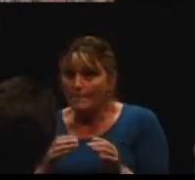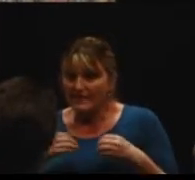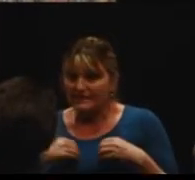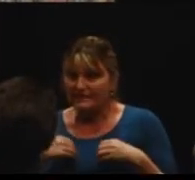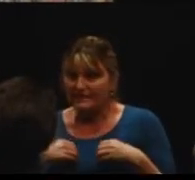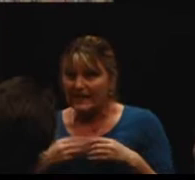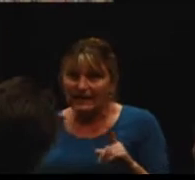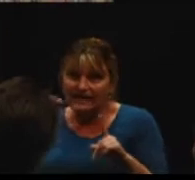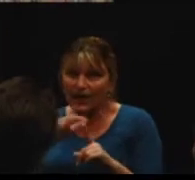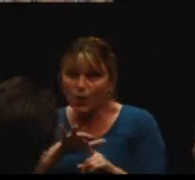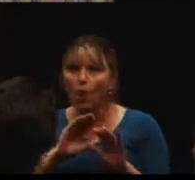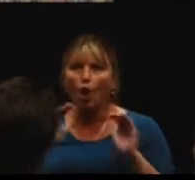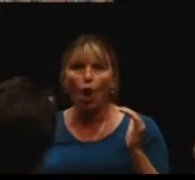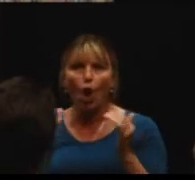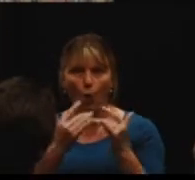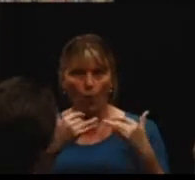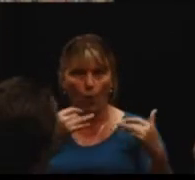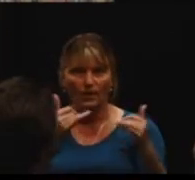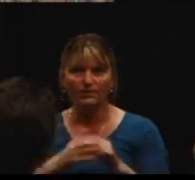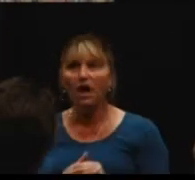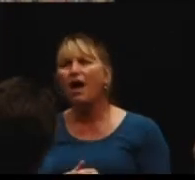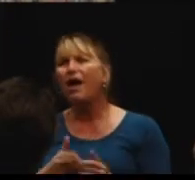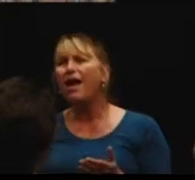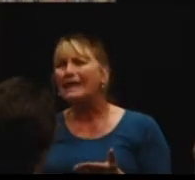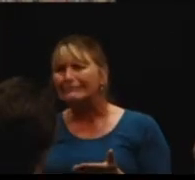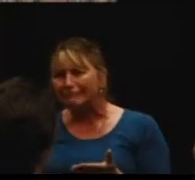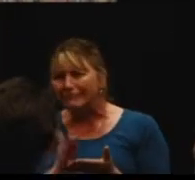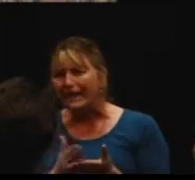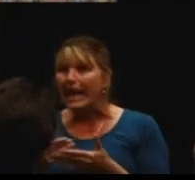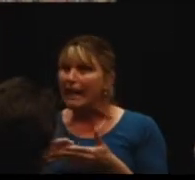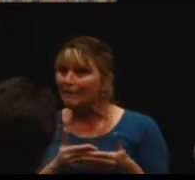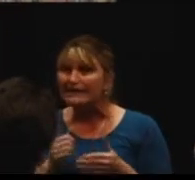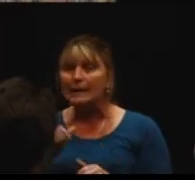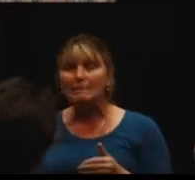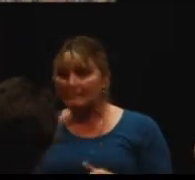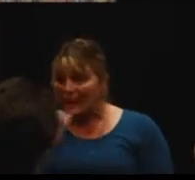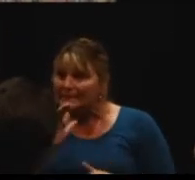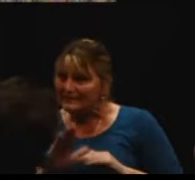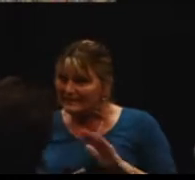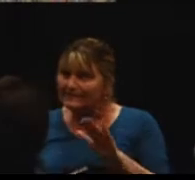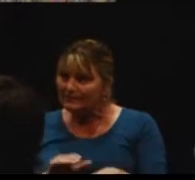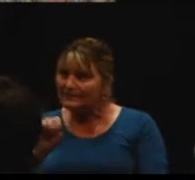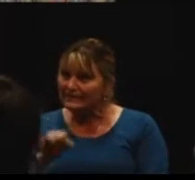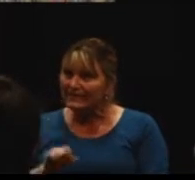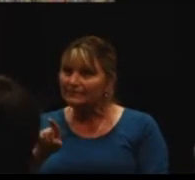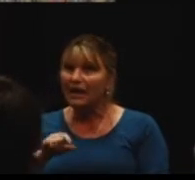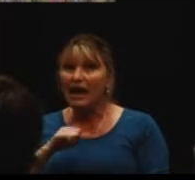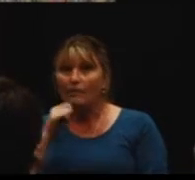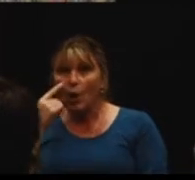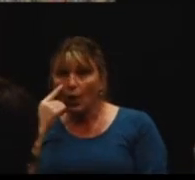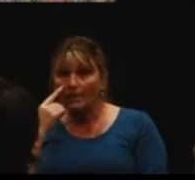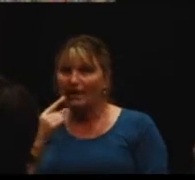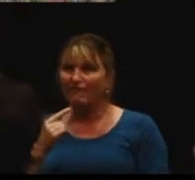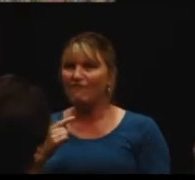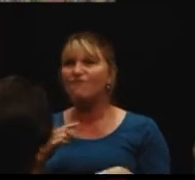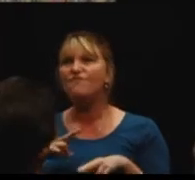audience. And some people go, okay, it's still early days for these things. And when I talk about, say, I'll give you an example of that, when I talk about freemium games and